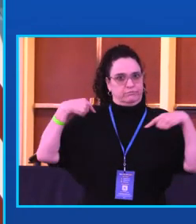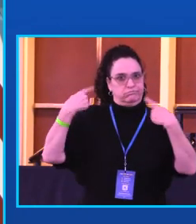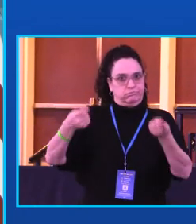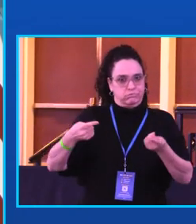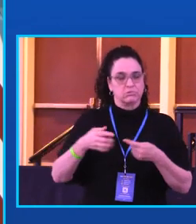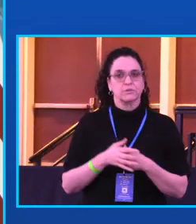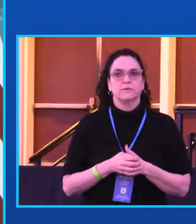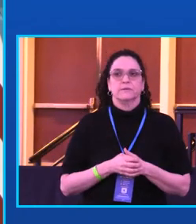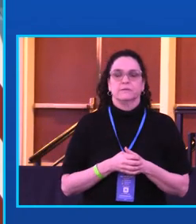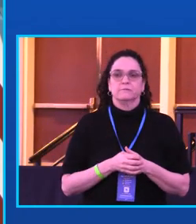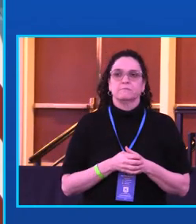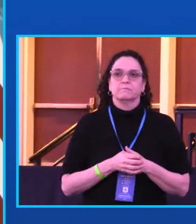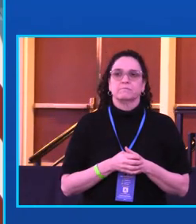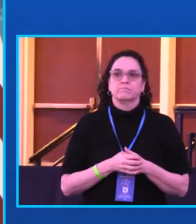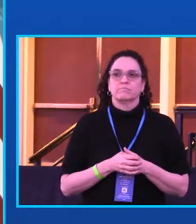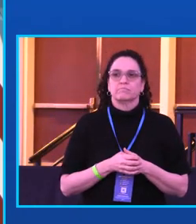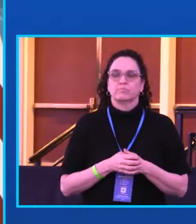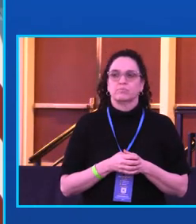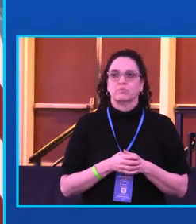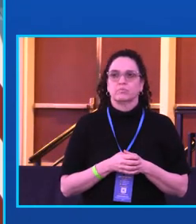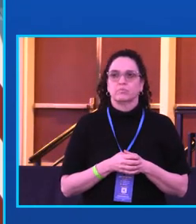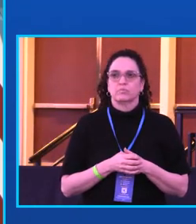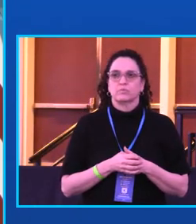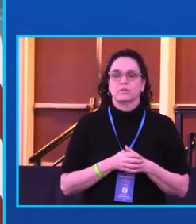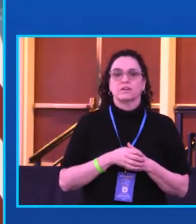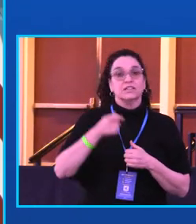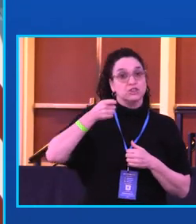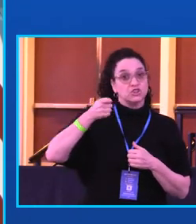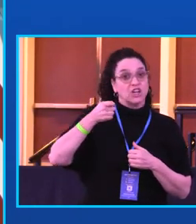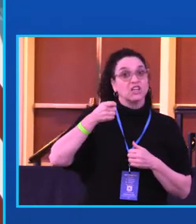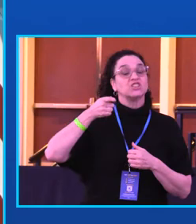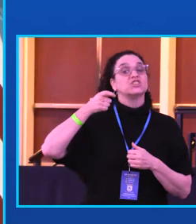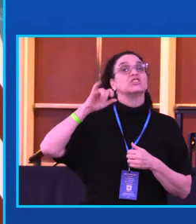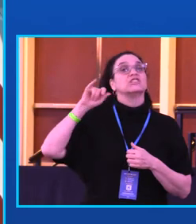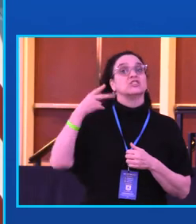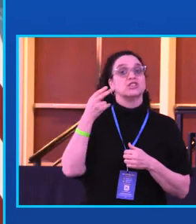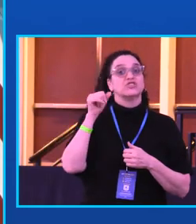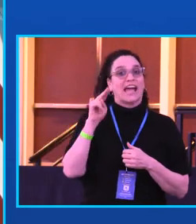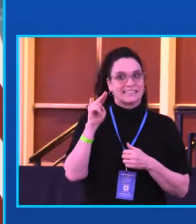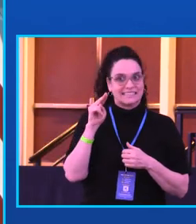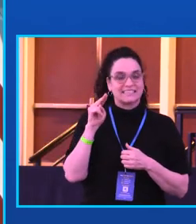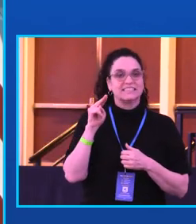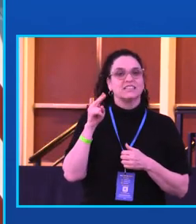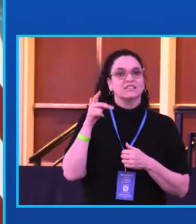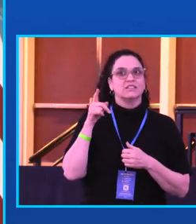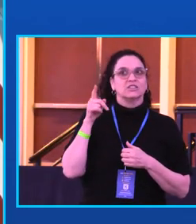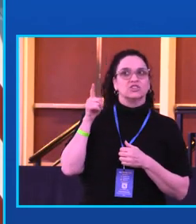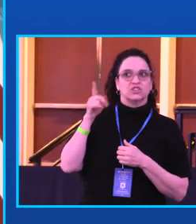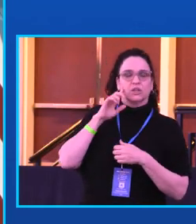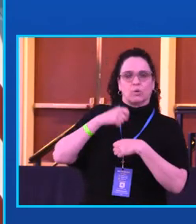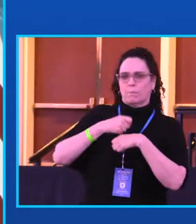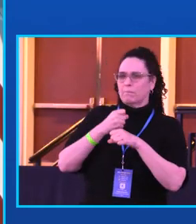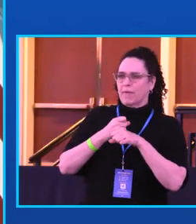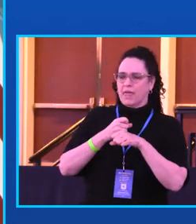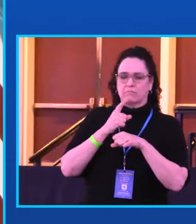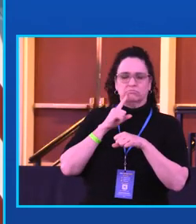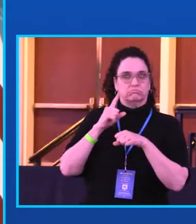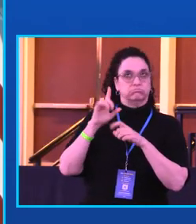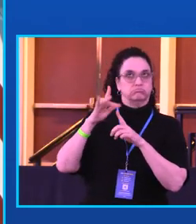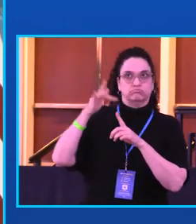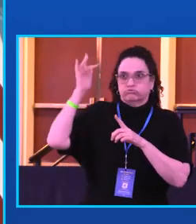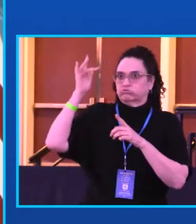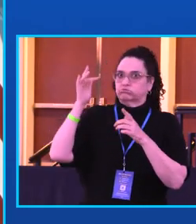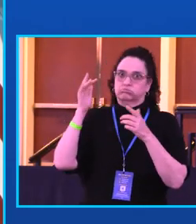And so, on the issue of Judge Jackson, she will make an outstanding and extraordinary jurist. And